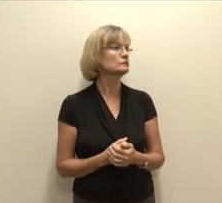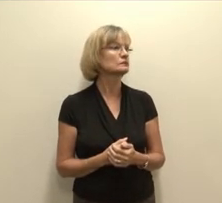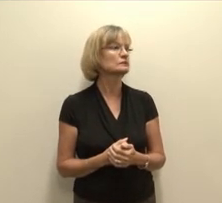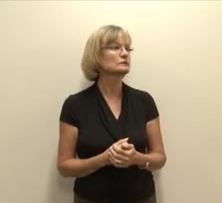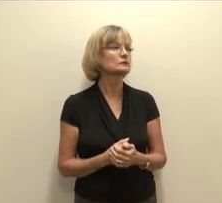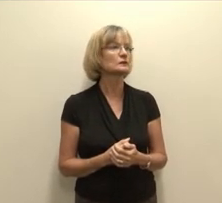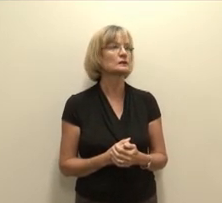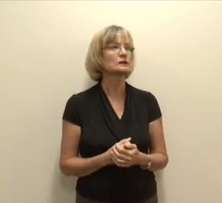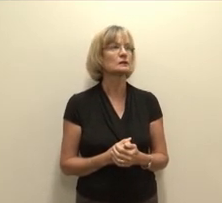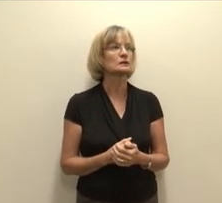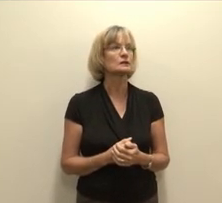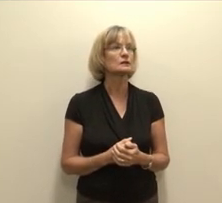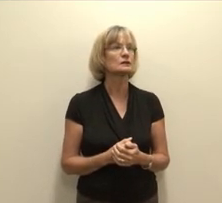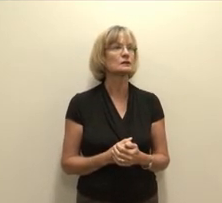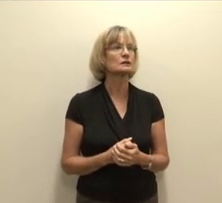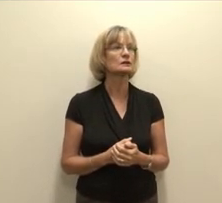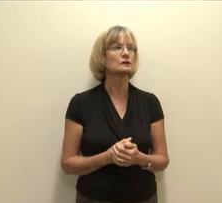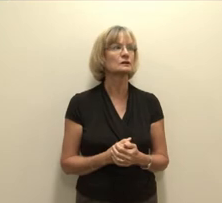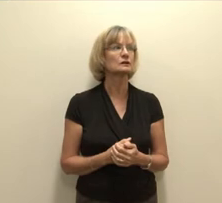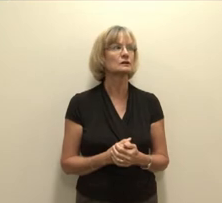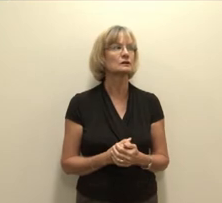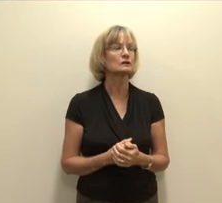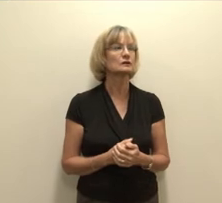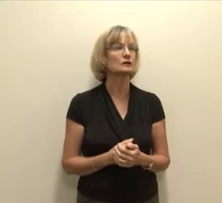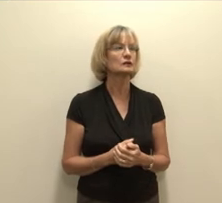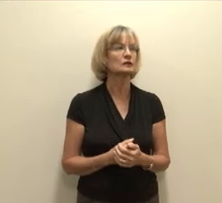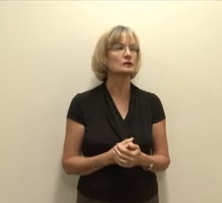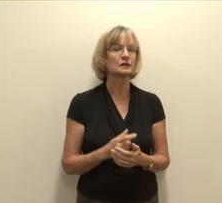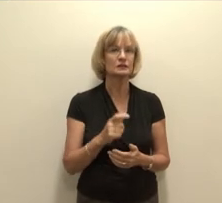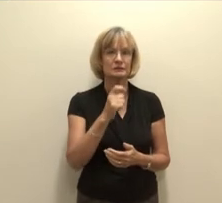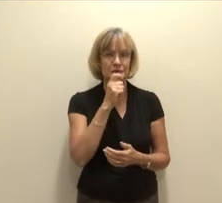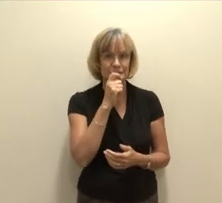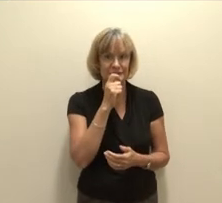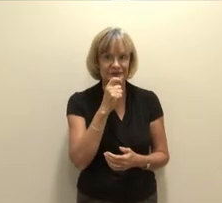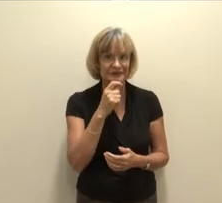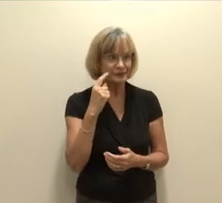How much of the, I'm getting better in the hang of this gig.